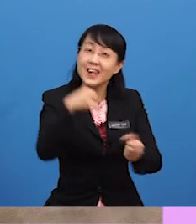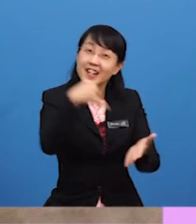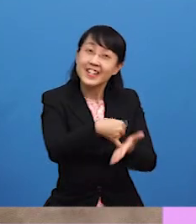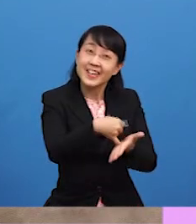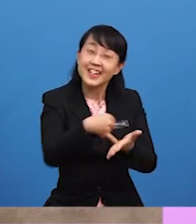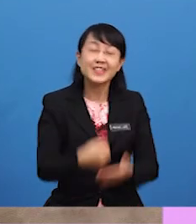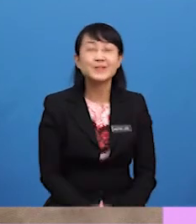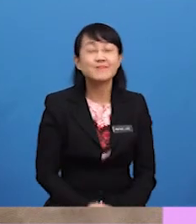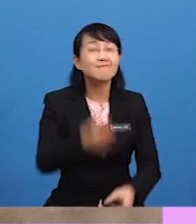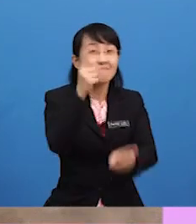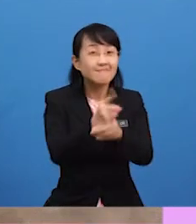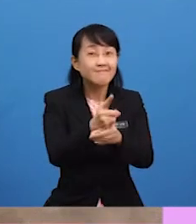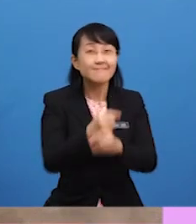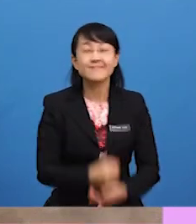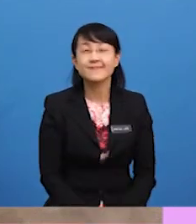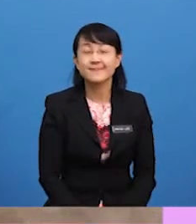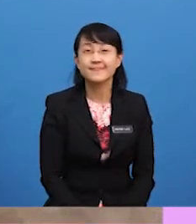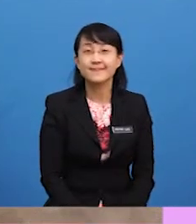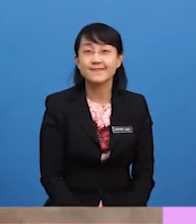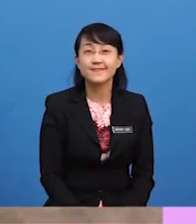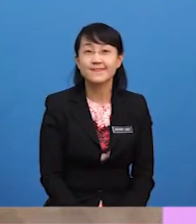That's correct!